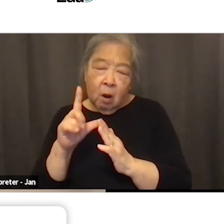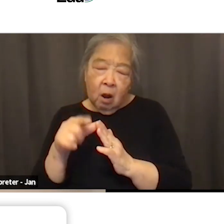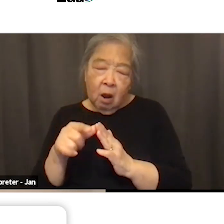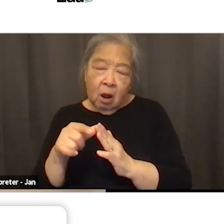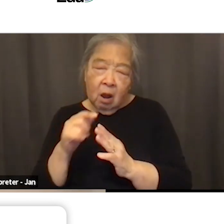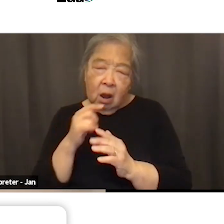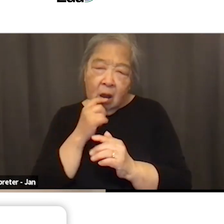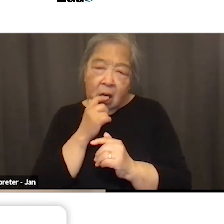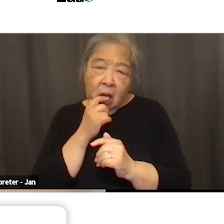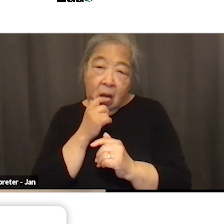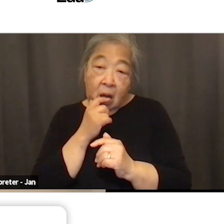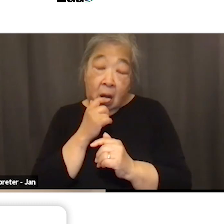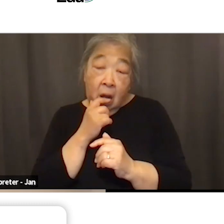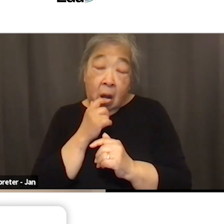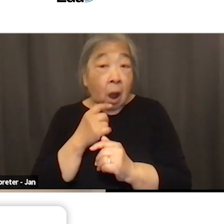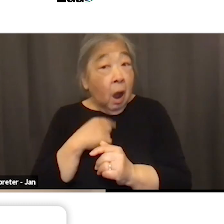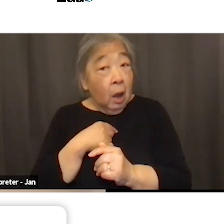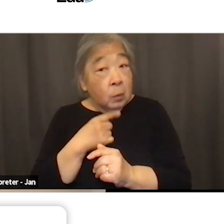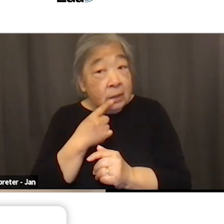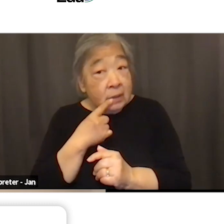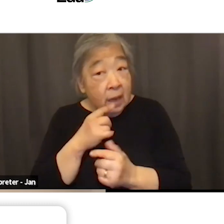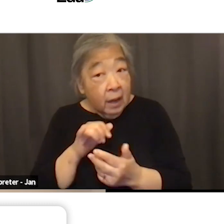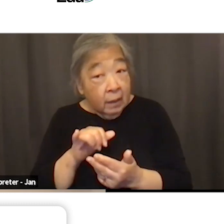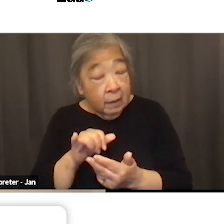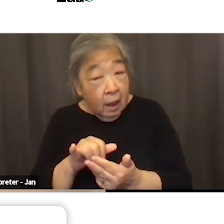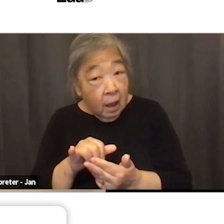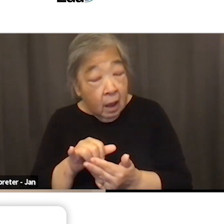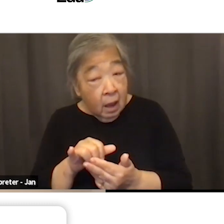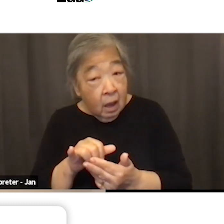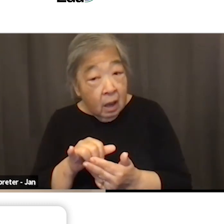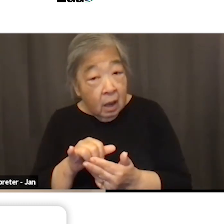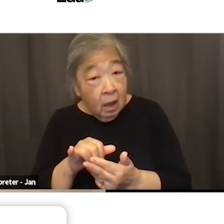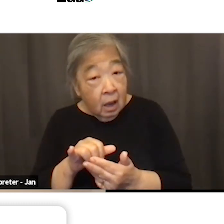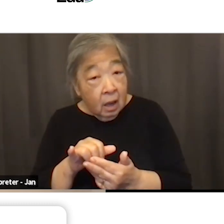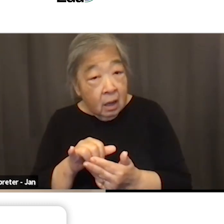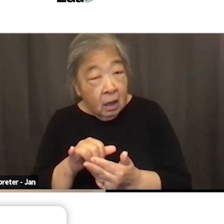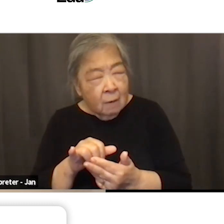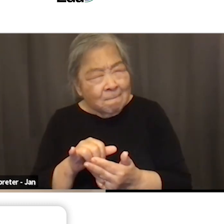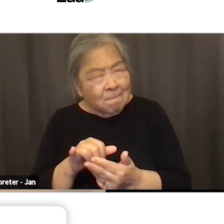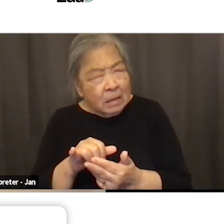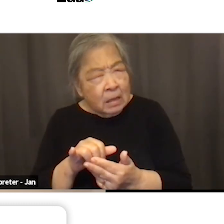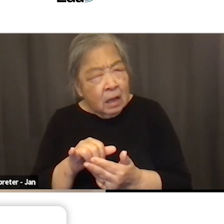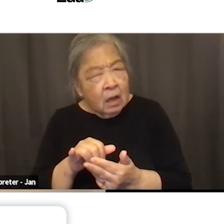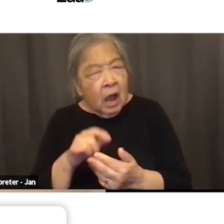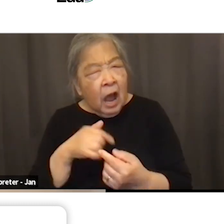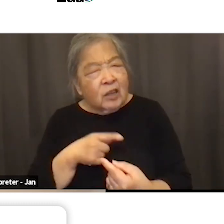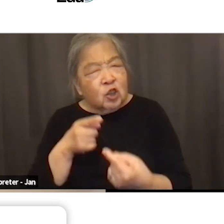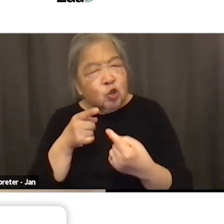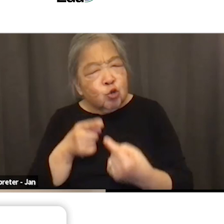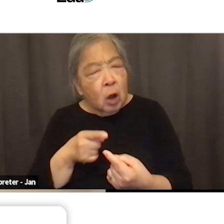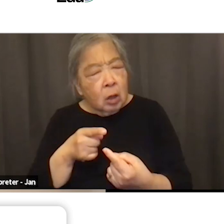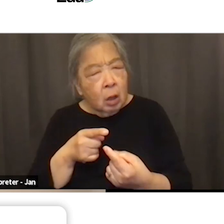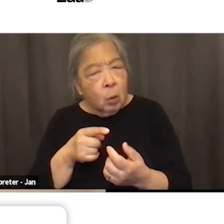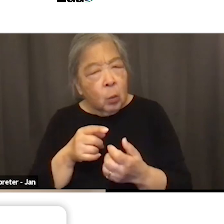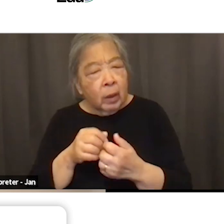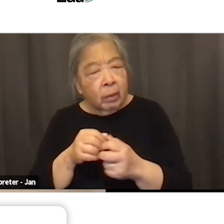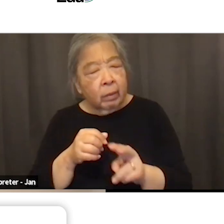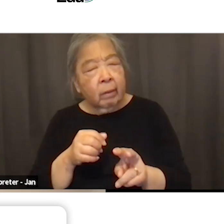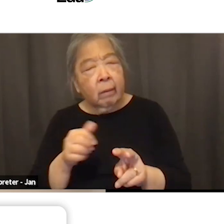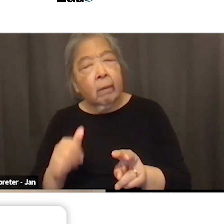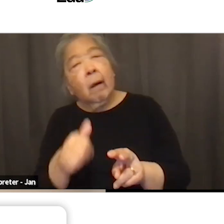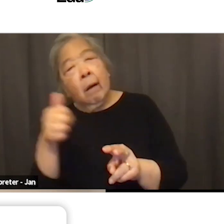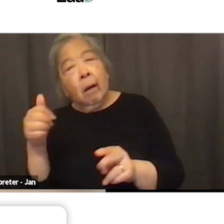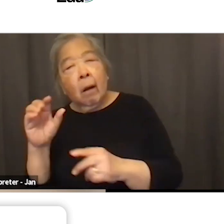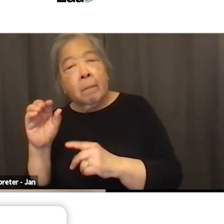I would say only because I struggle with othering. I struggle